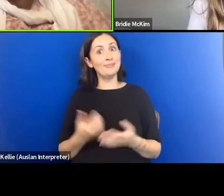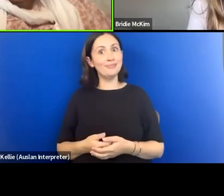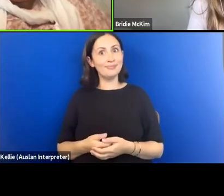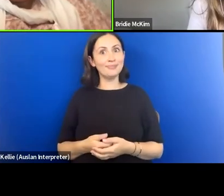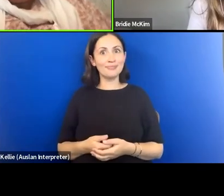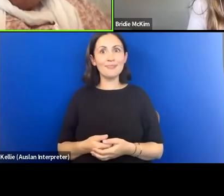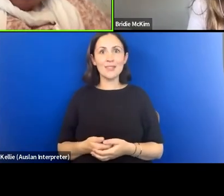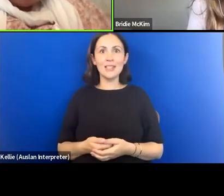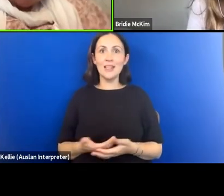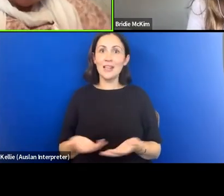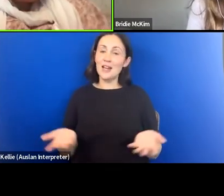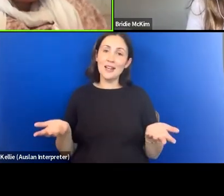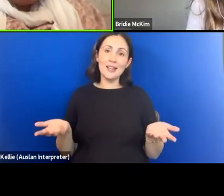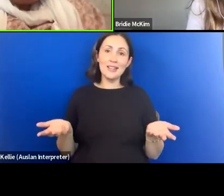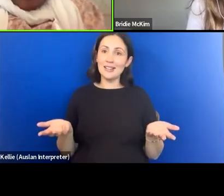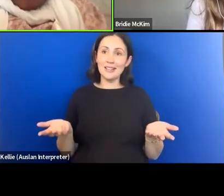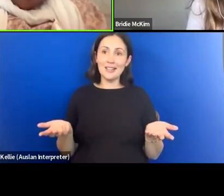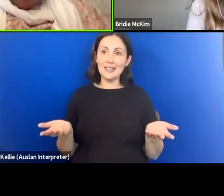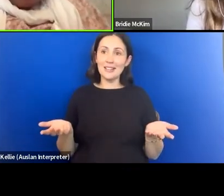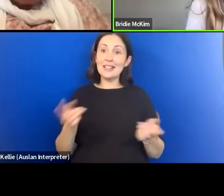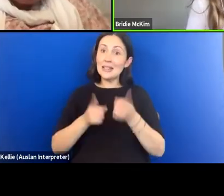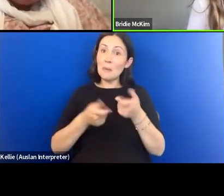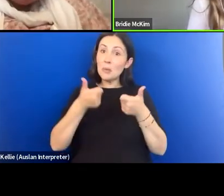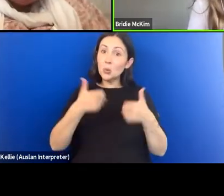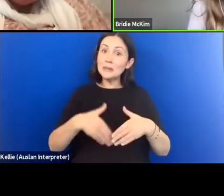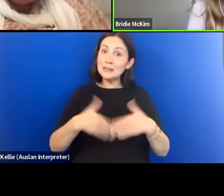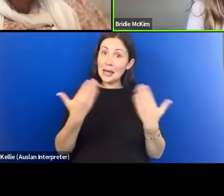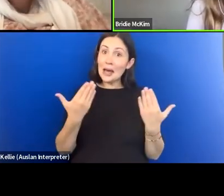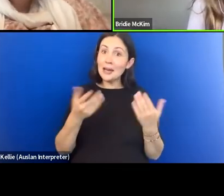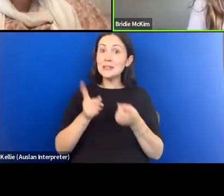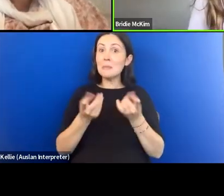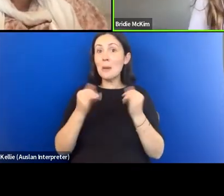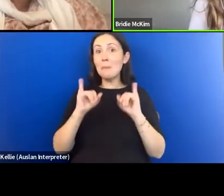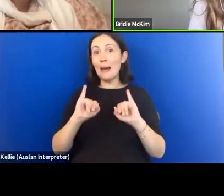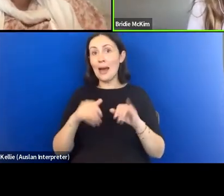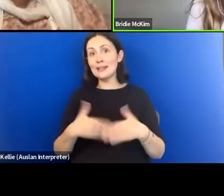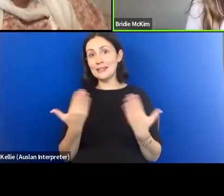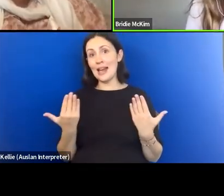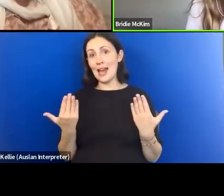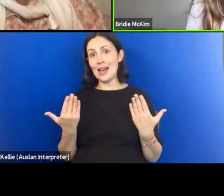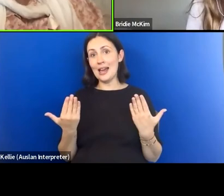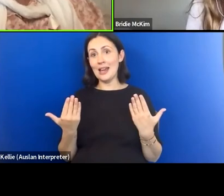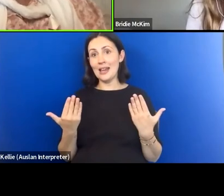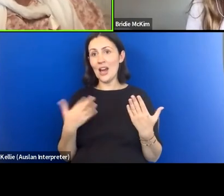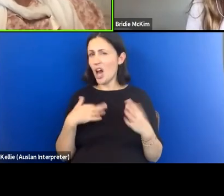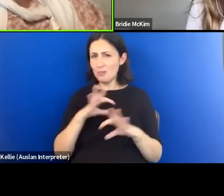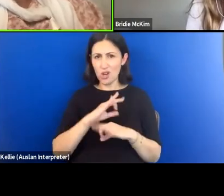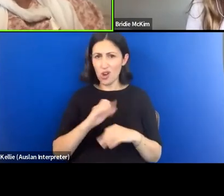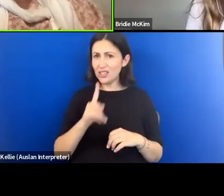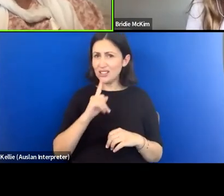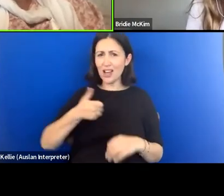You know, there are peaks and troughs. I'm not going to say it's been, you know,